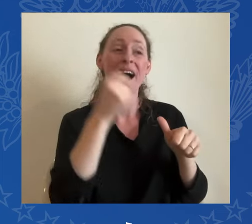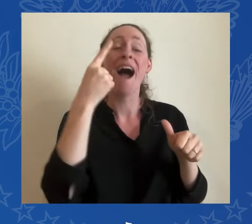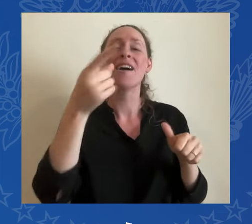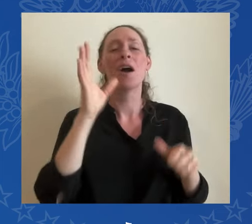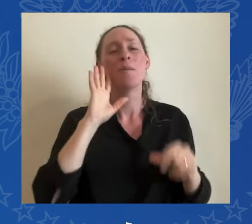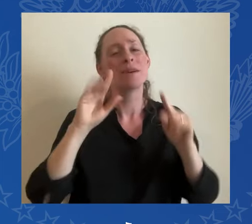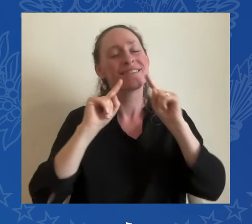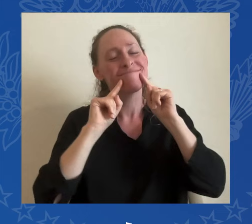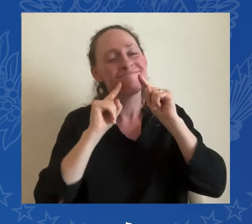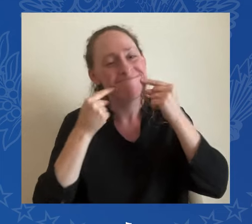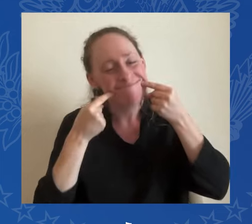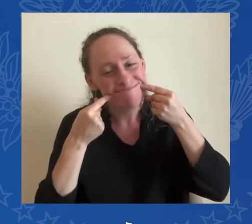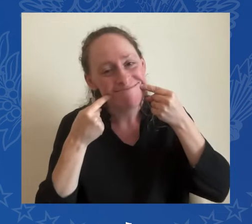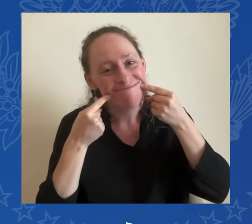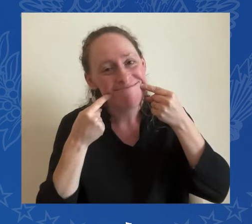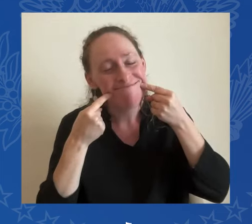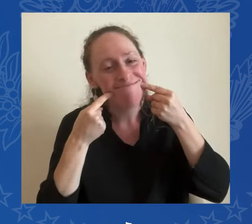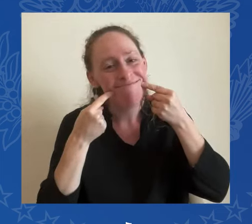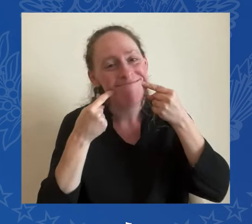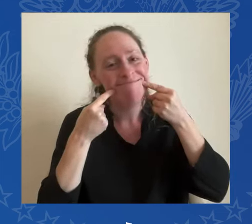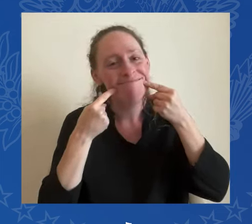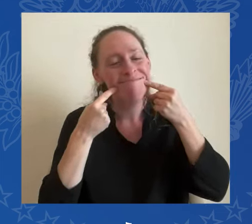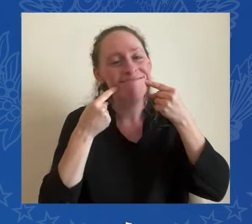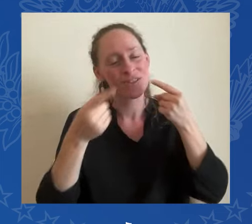when you know you're going to make it.